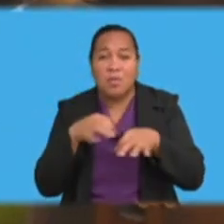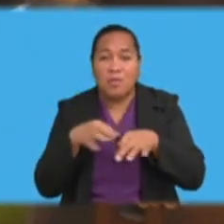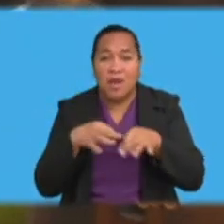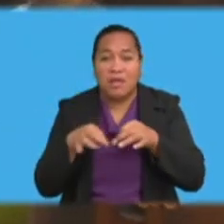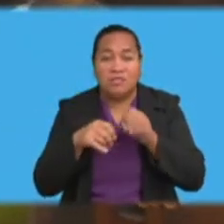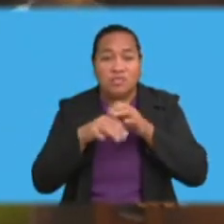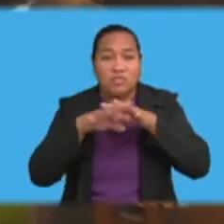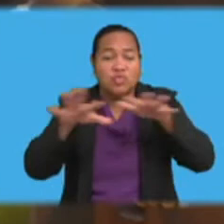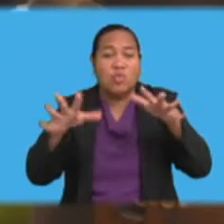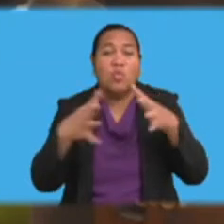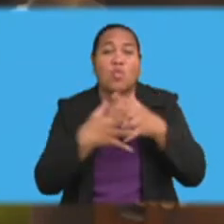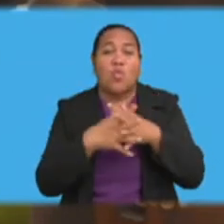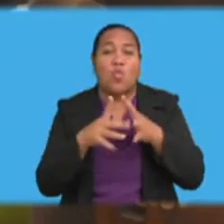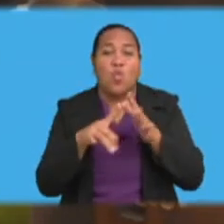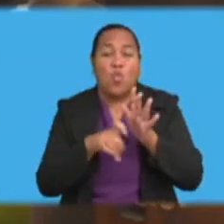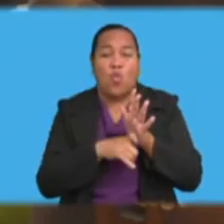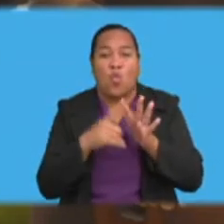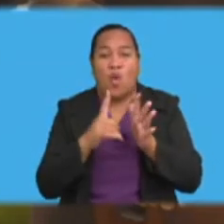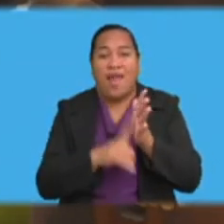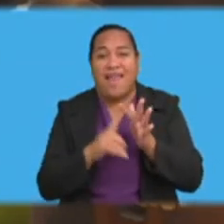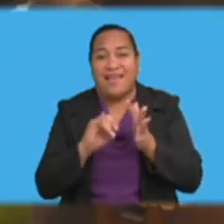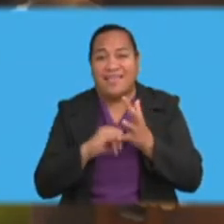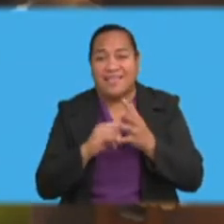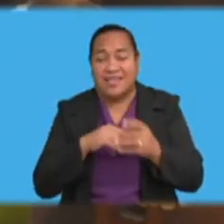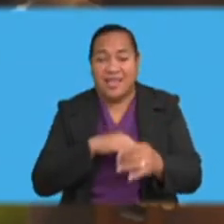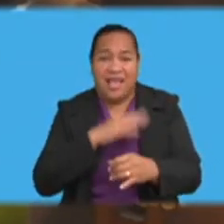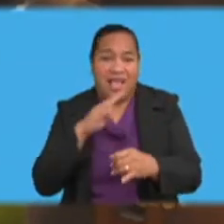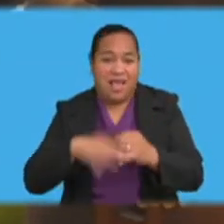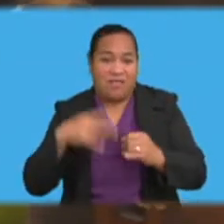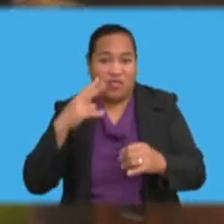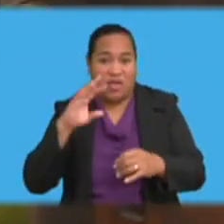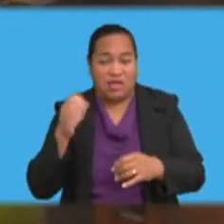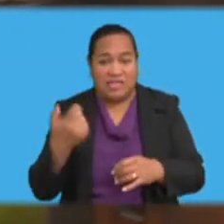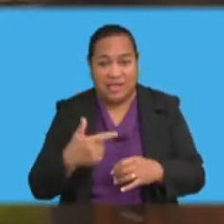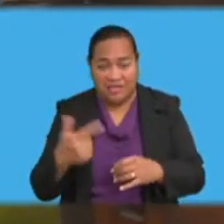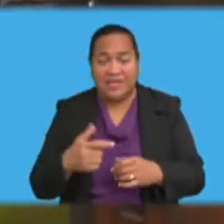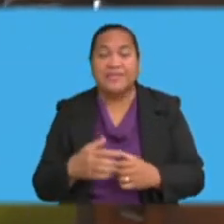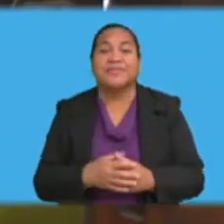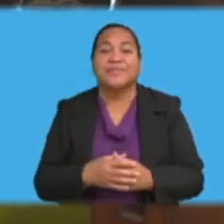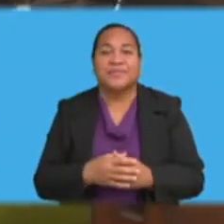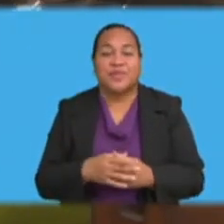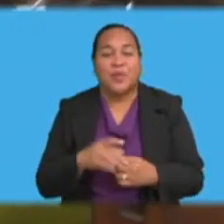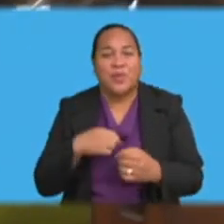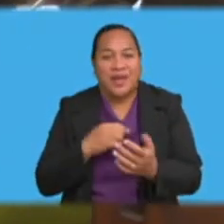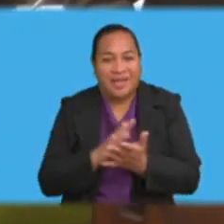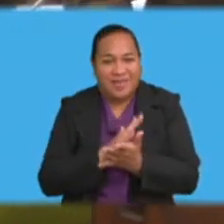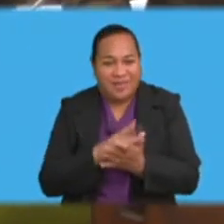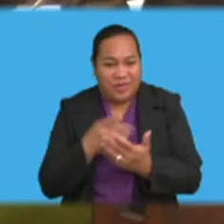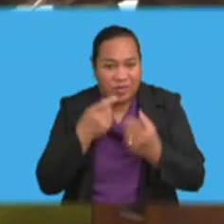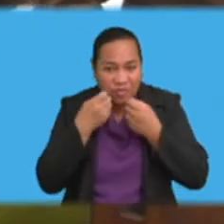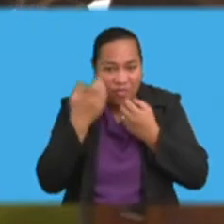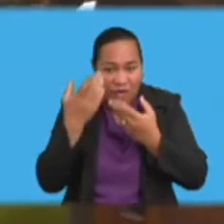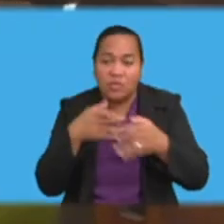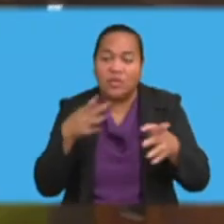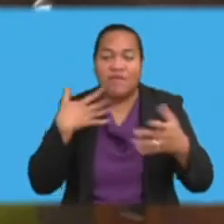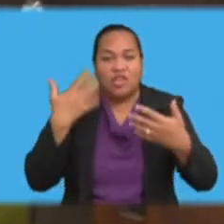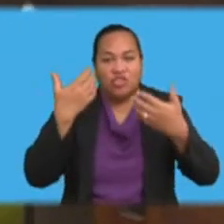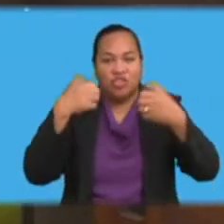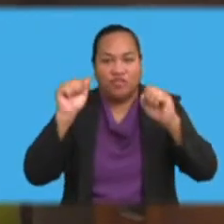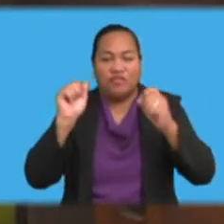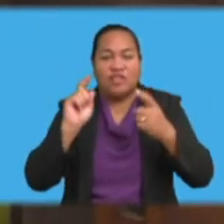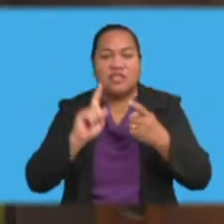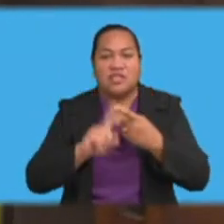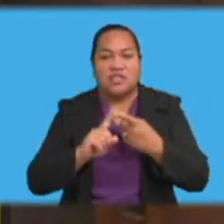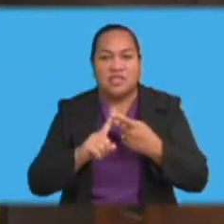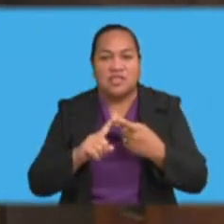nationwide wireless service by the end of December 2017. Madam Speaker, we are pleased to inform Parliament that we have achieved this, which